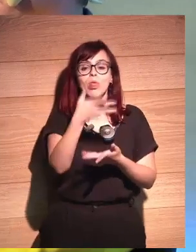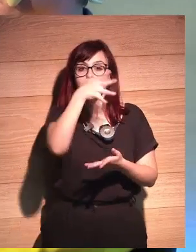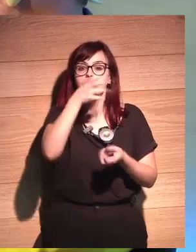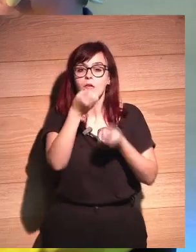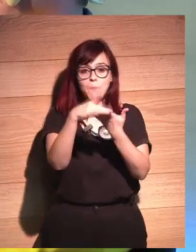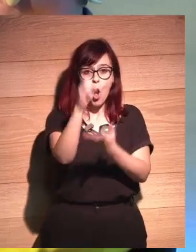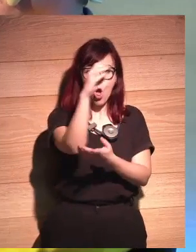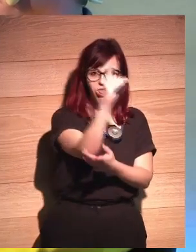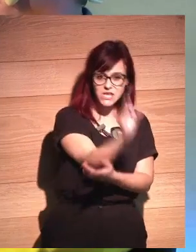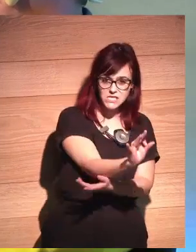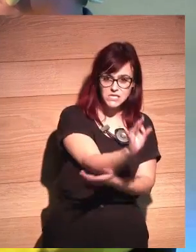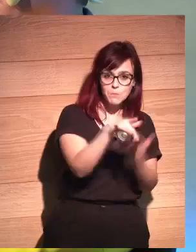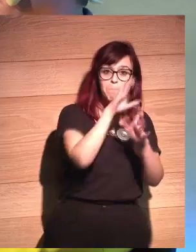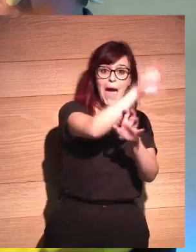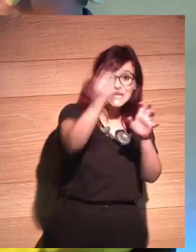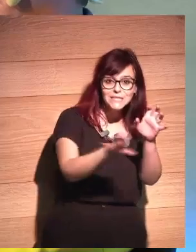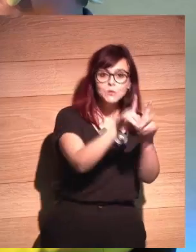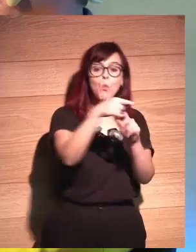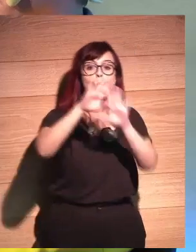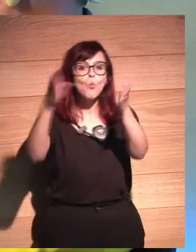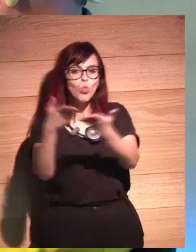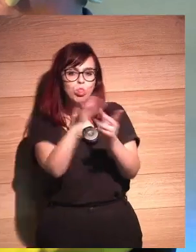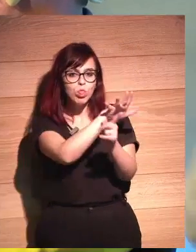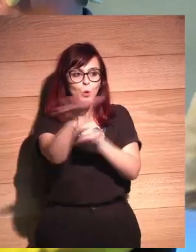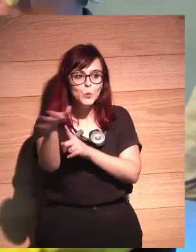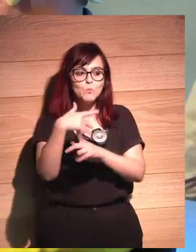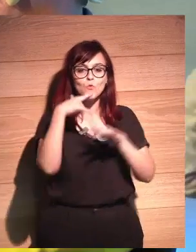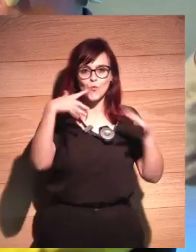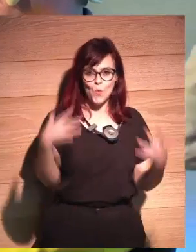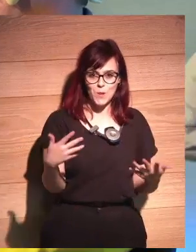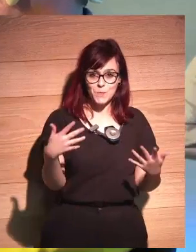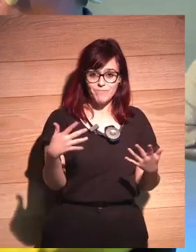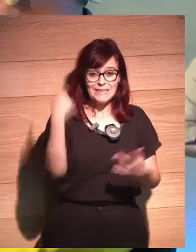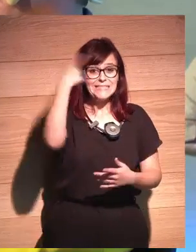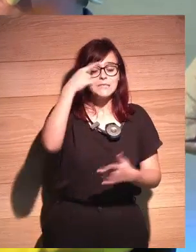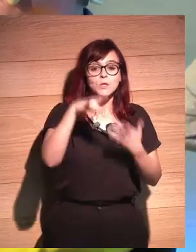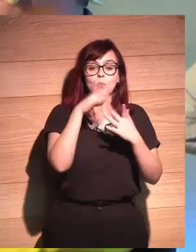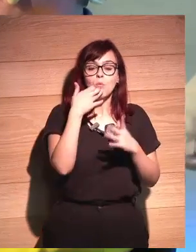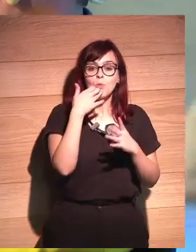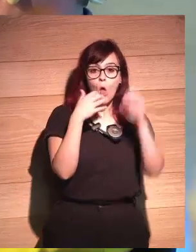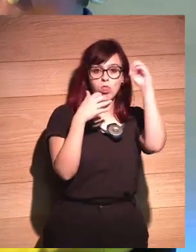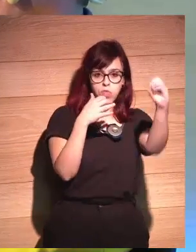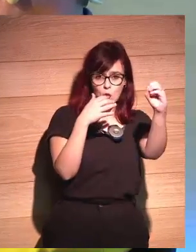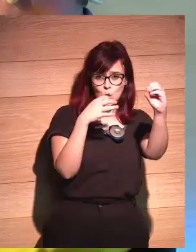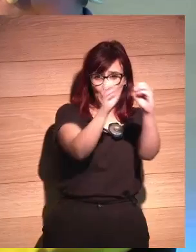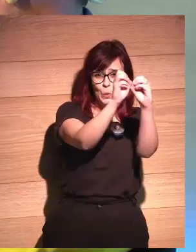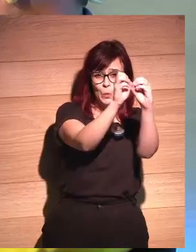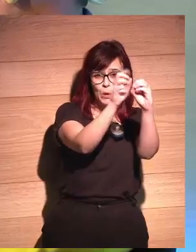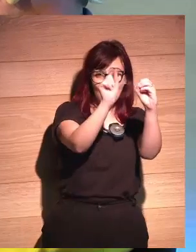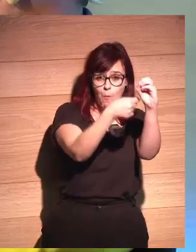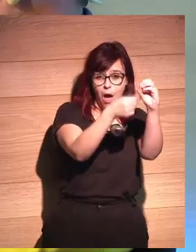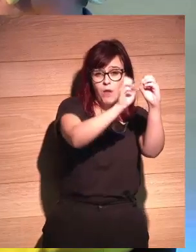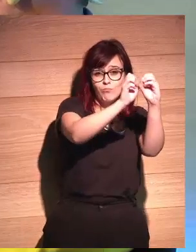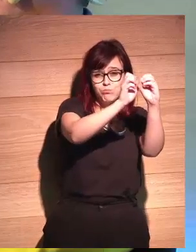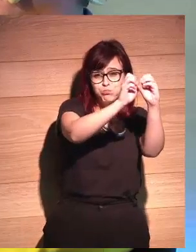contribution to every ODS in your country, in the world. When you see a